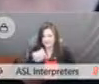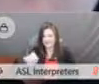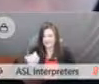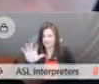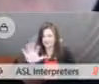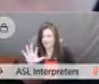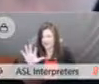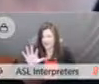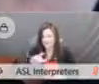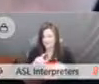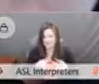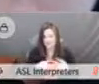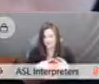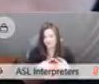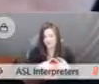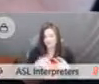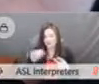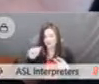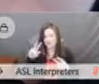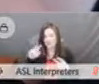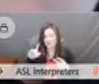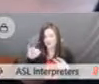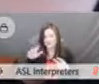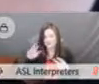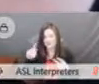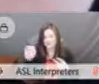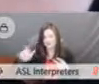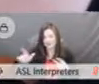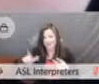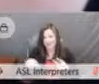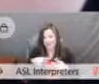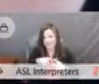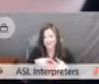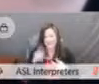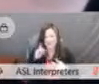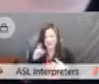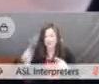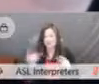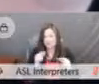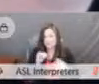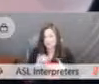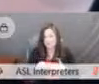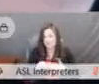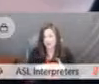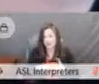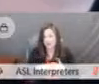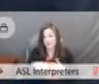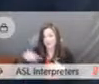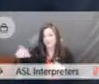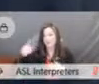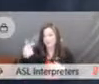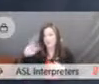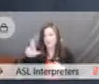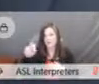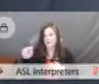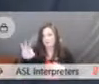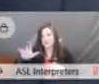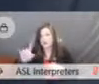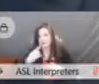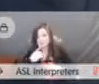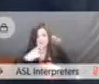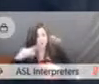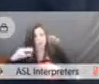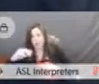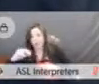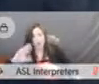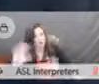MRC-5, aborted fetus cells? That's been a rumored ingredient. The answer to that is no. There